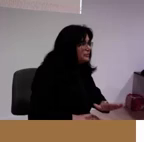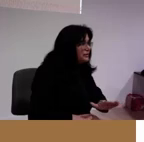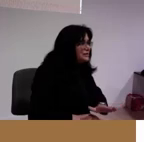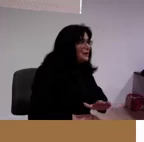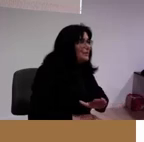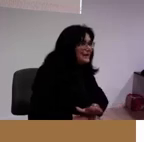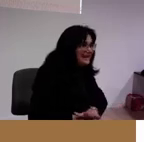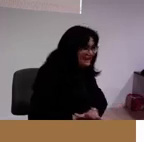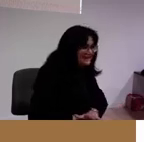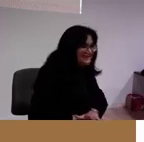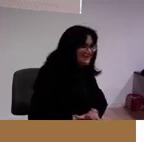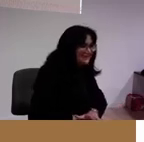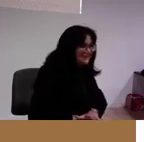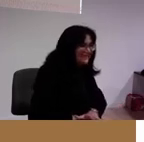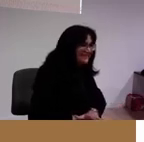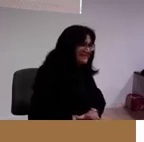powdered footprints like my nan.